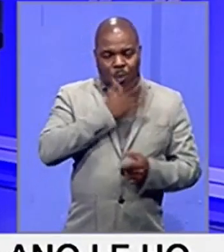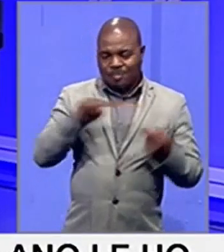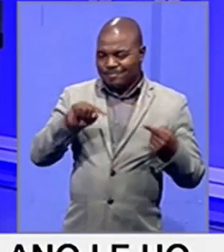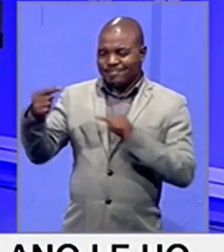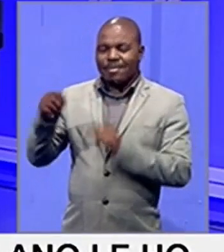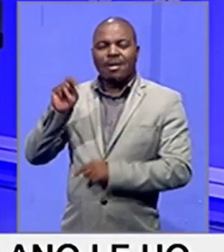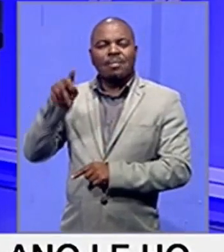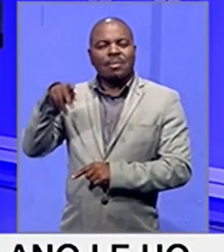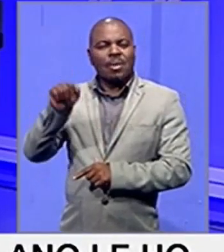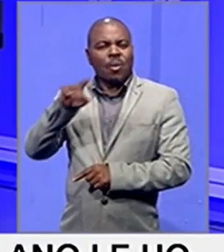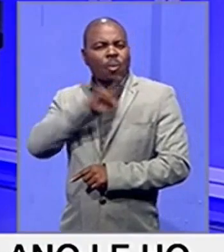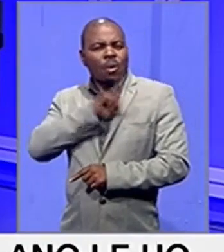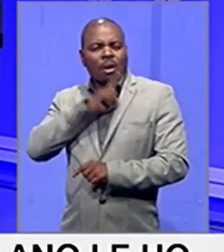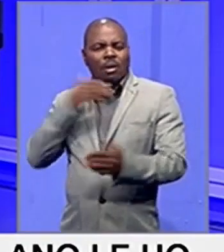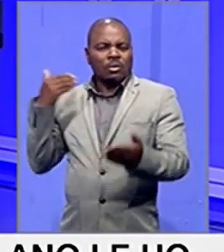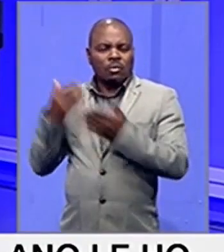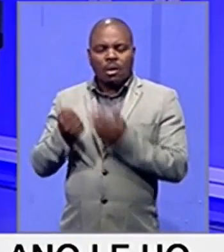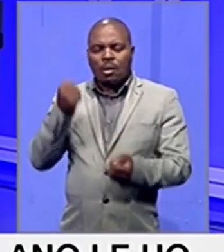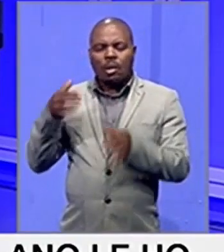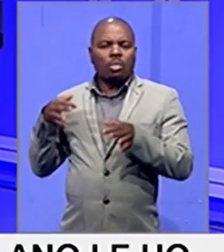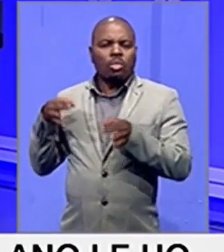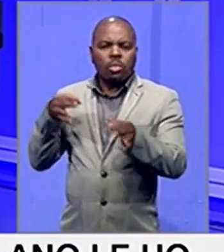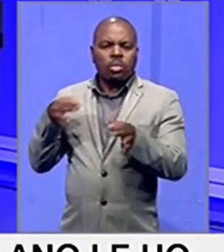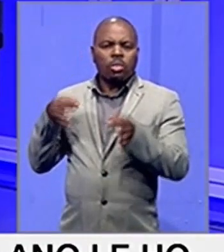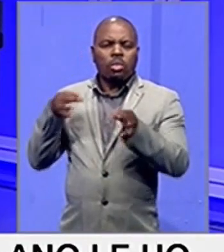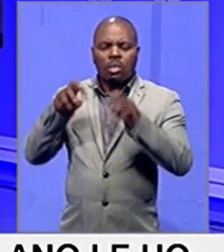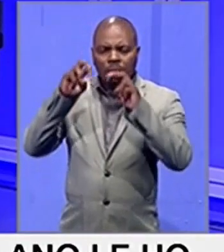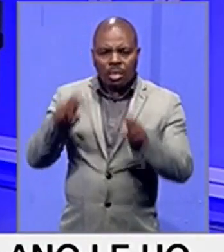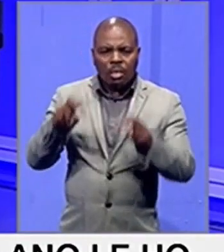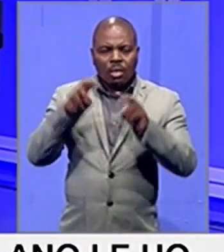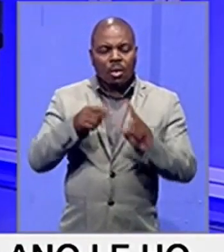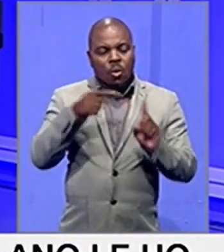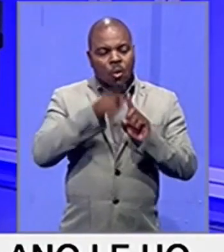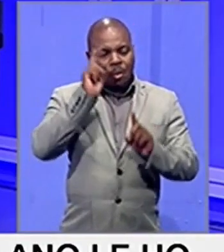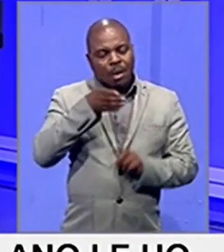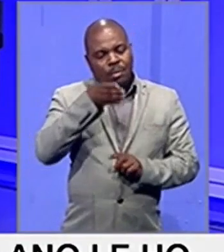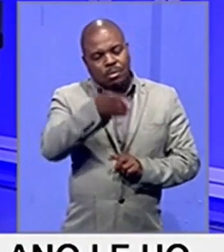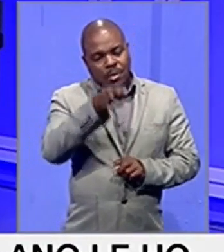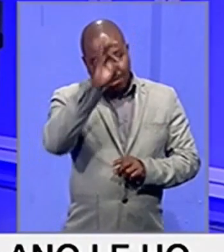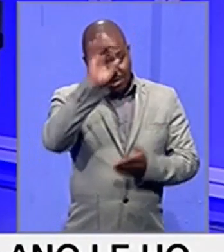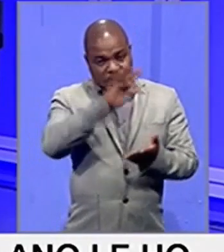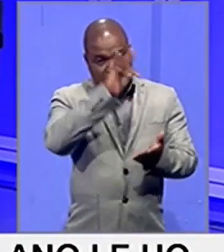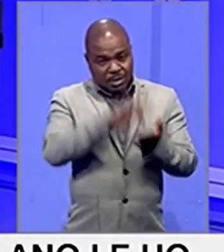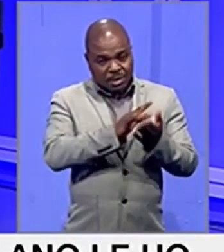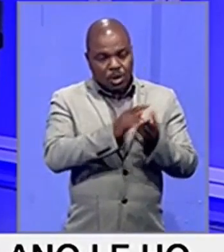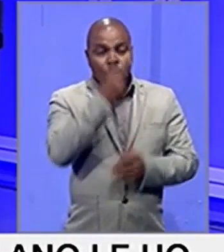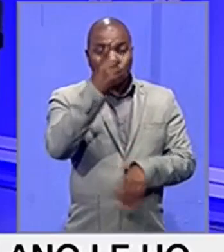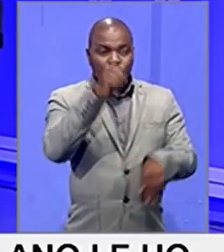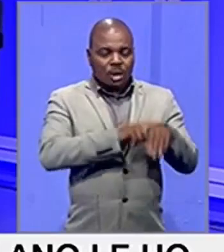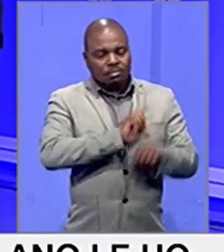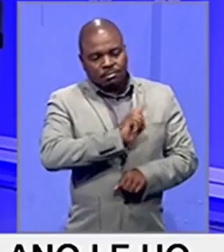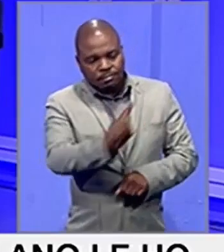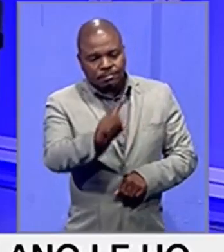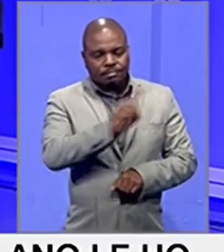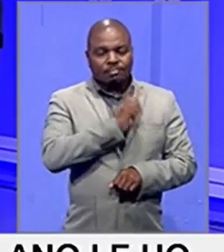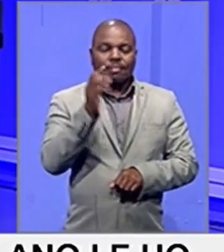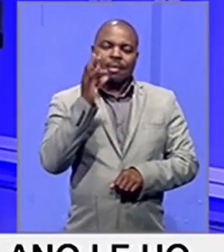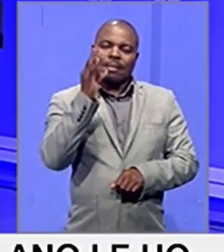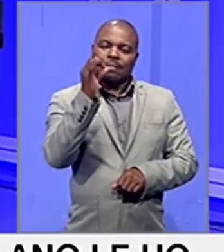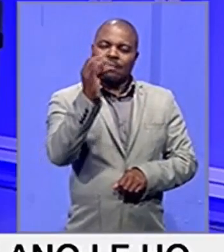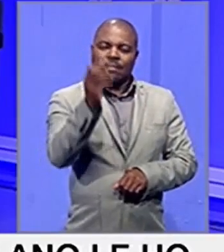hore e nne e kgutlisetswe morao bakeng sa dipatlisiso. O lebeletswe o itlaleha sepoleseng se haufi habedi ka letsatsi ka pehelo ya hore a